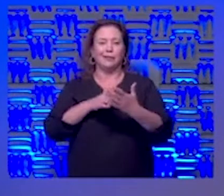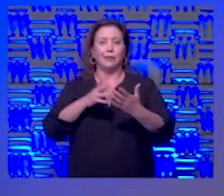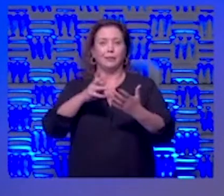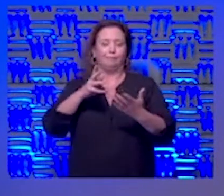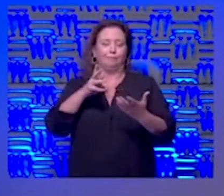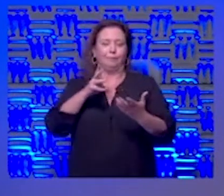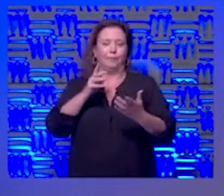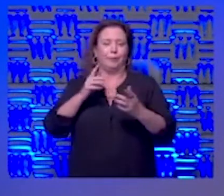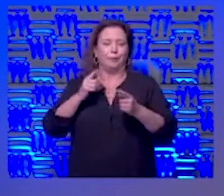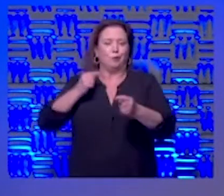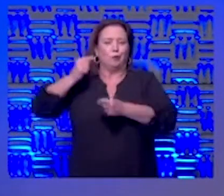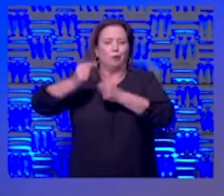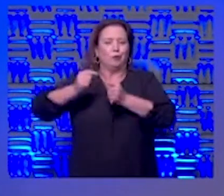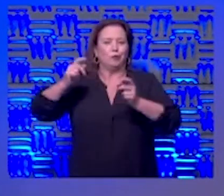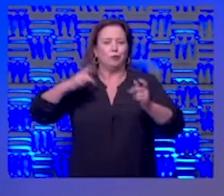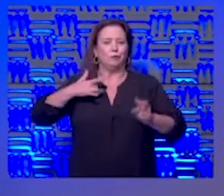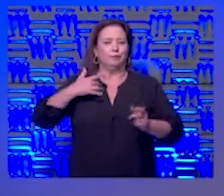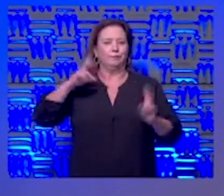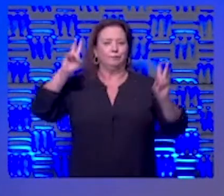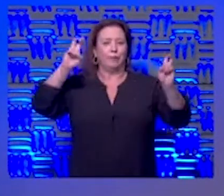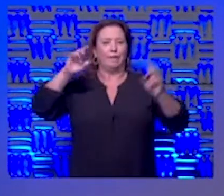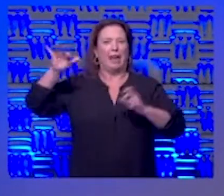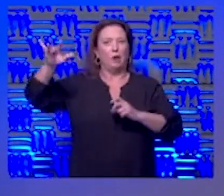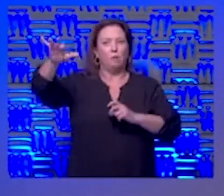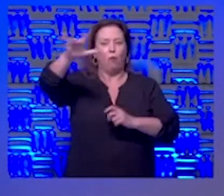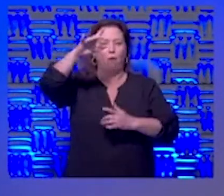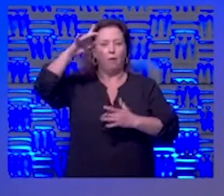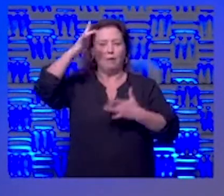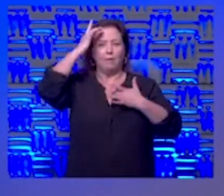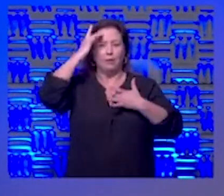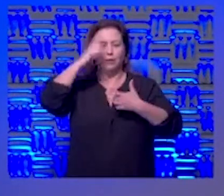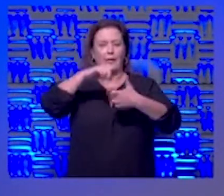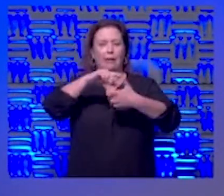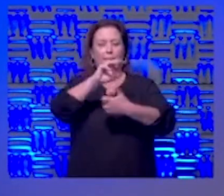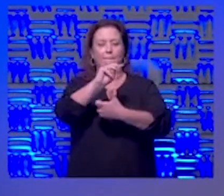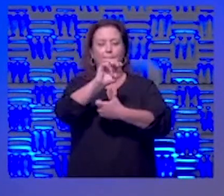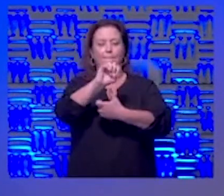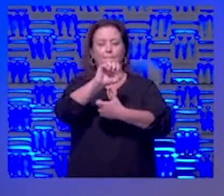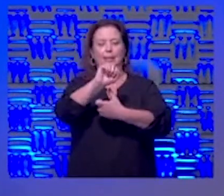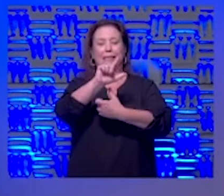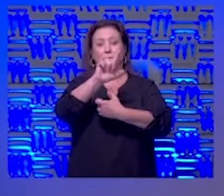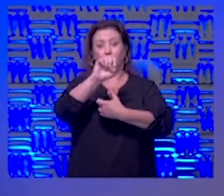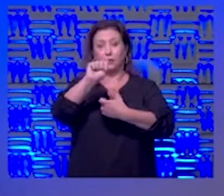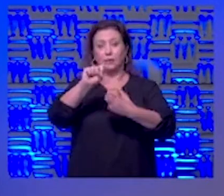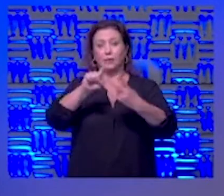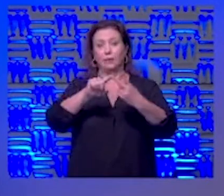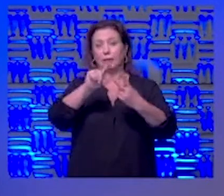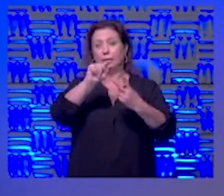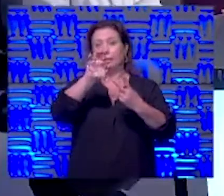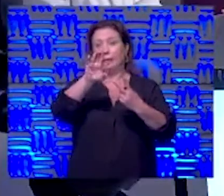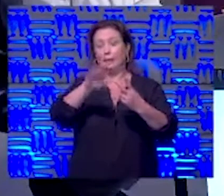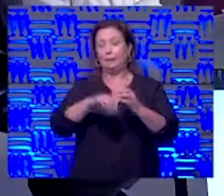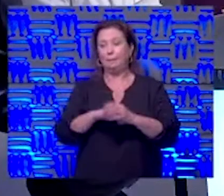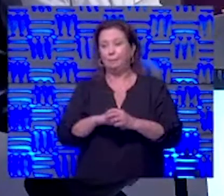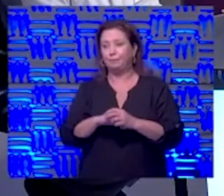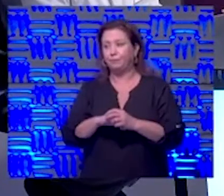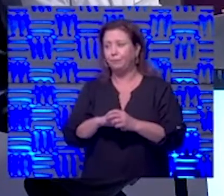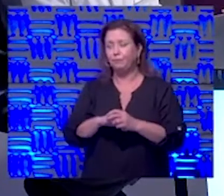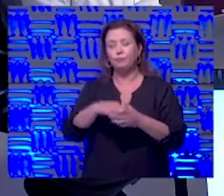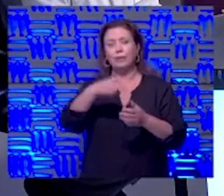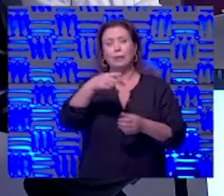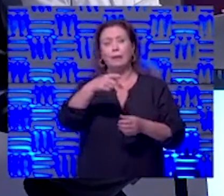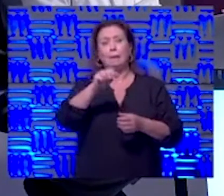airborne sense of infection, in the sense that we think of measles and tuberculosis. Paige wants to know,